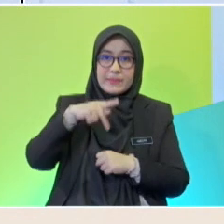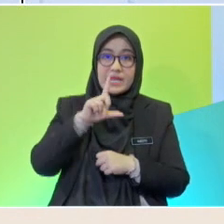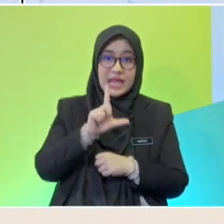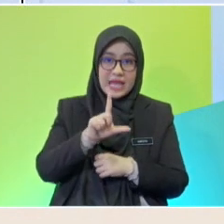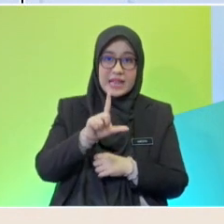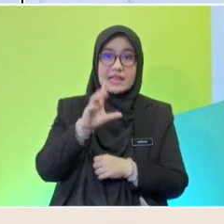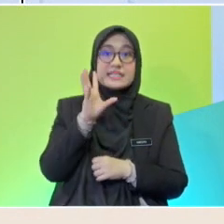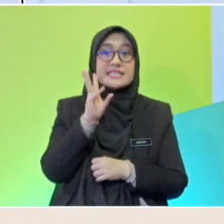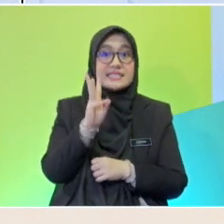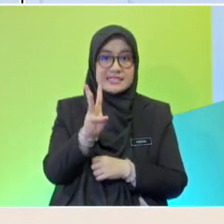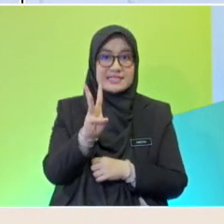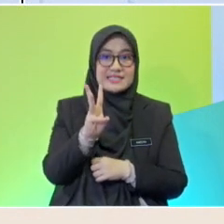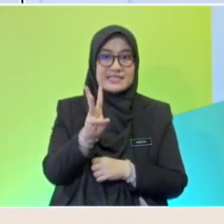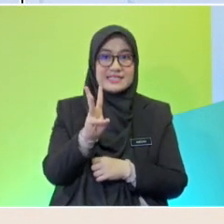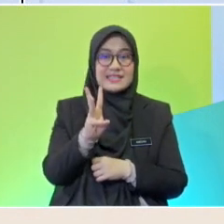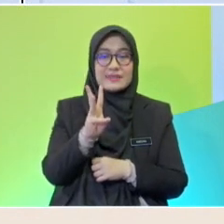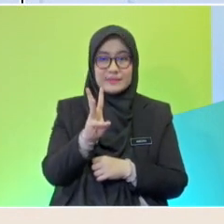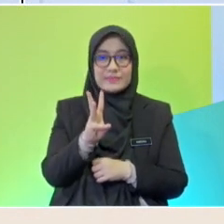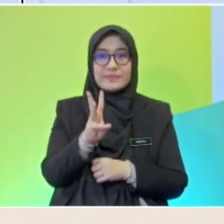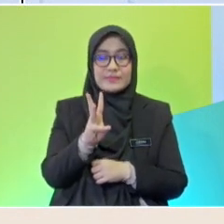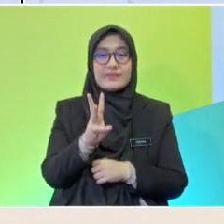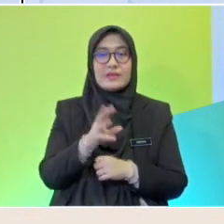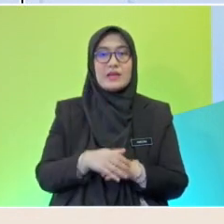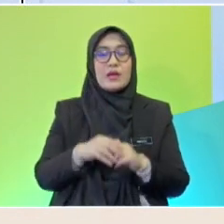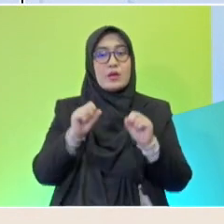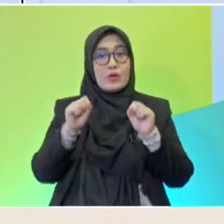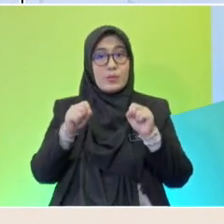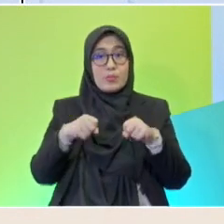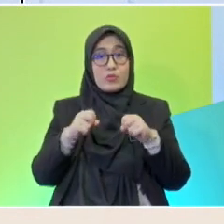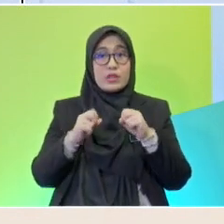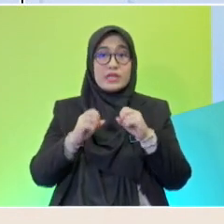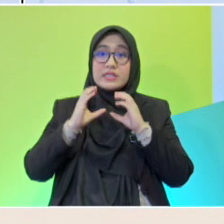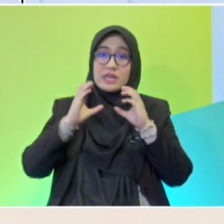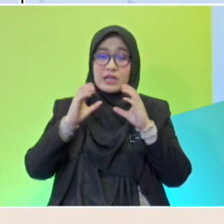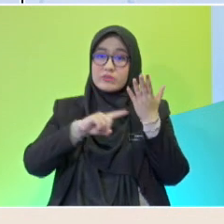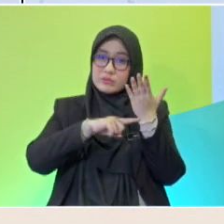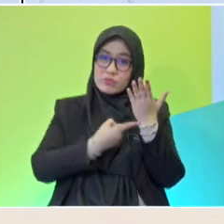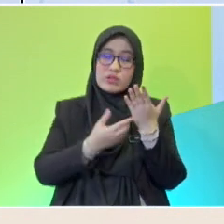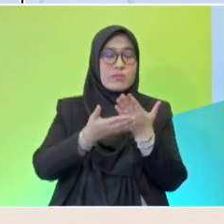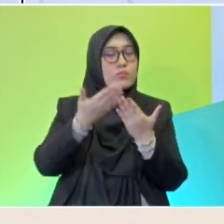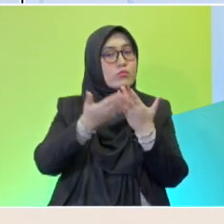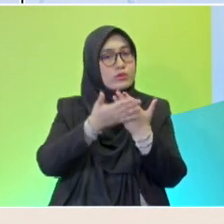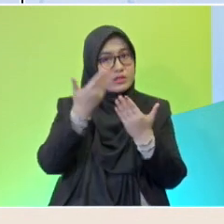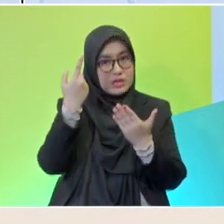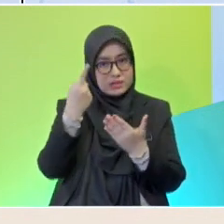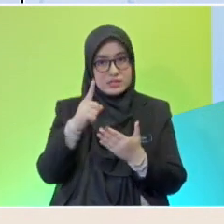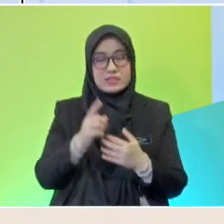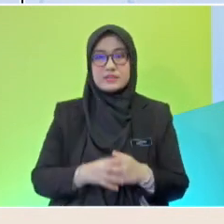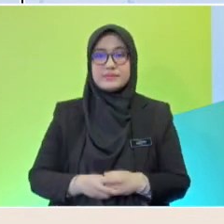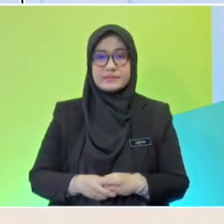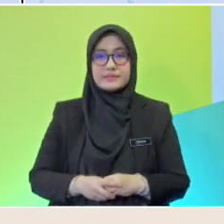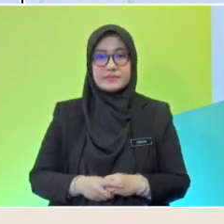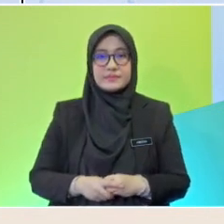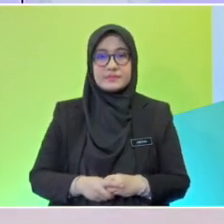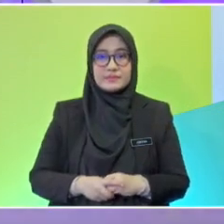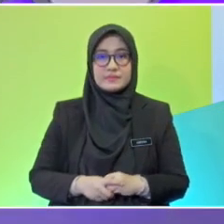to respond to given tasks easily. They're able to do it on their own without much guidance from the teacher,